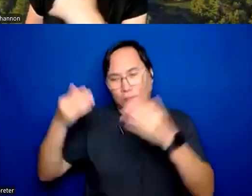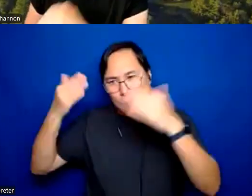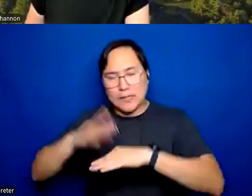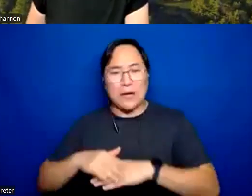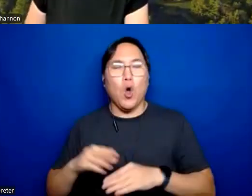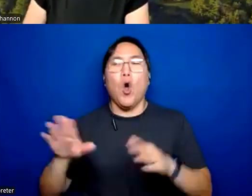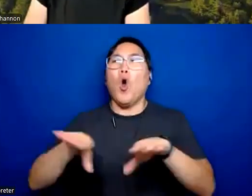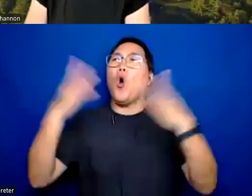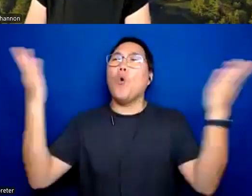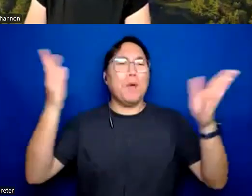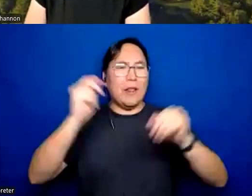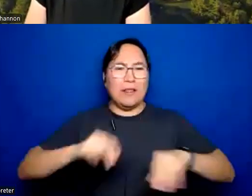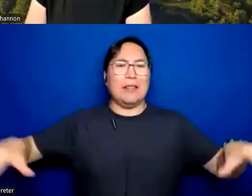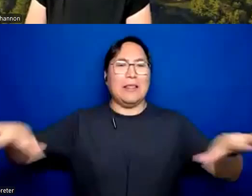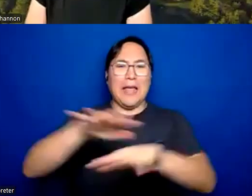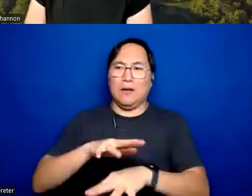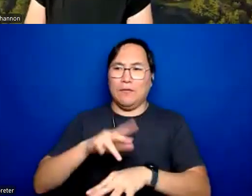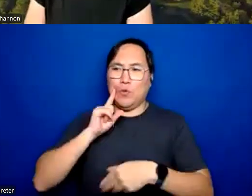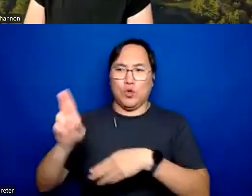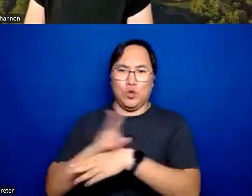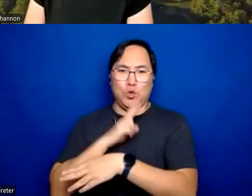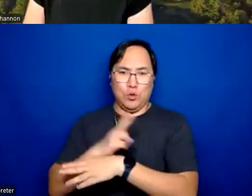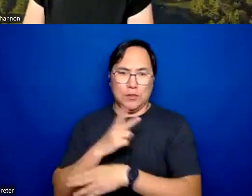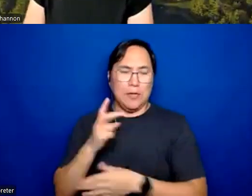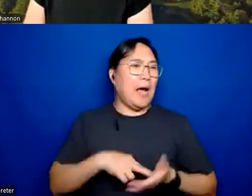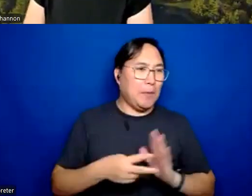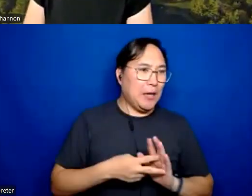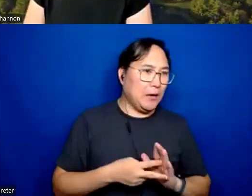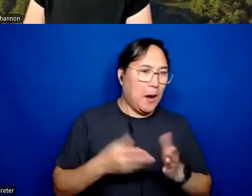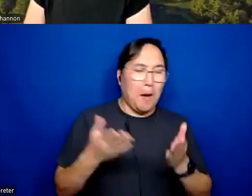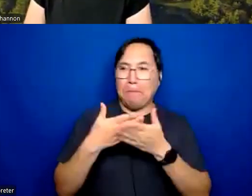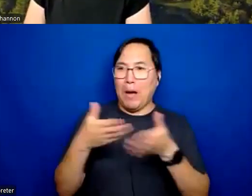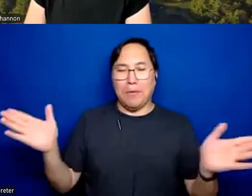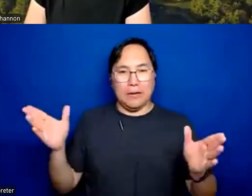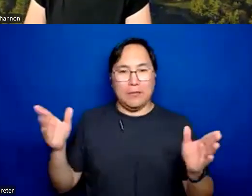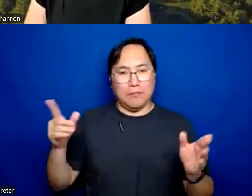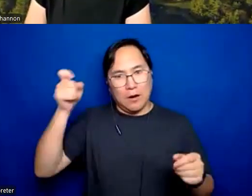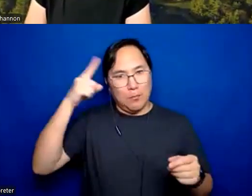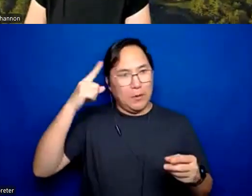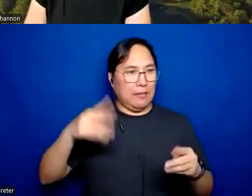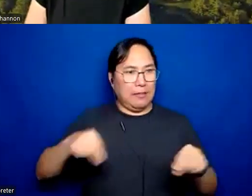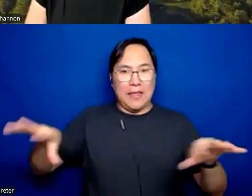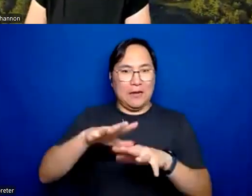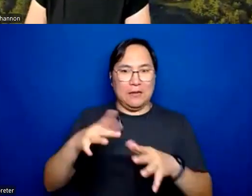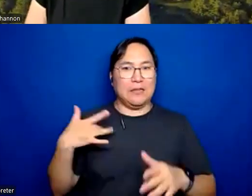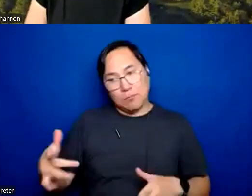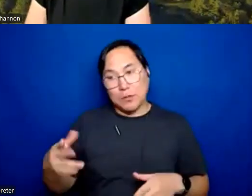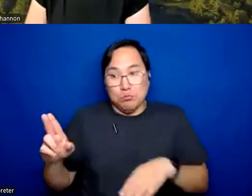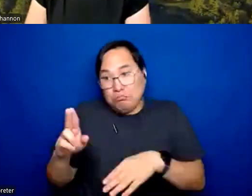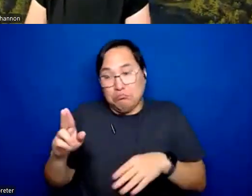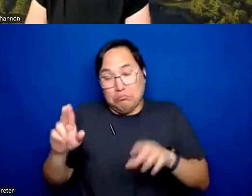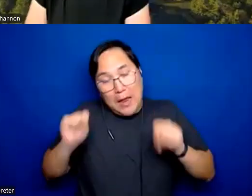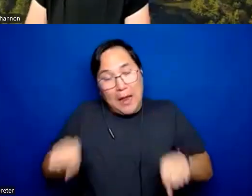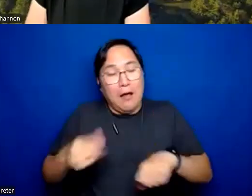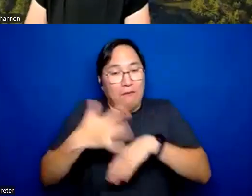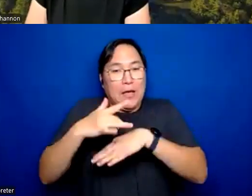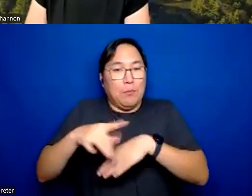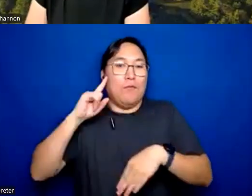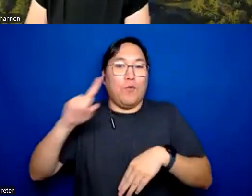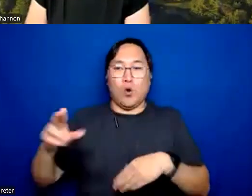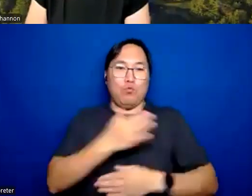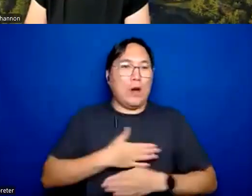When I say that, I mean public lands are generally considered open for public recreation for traditional